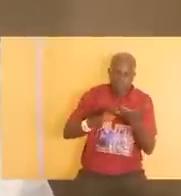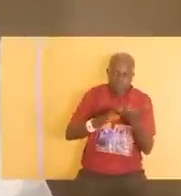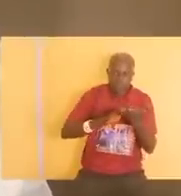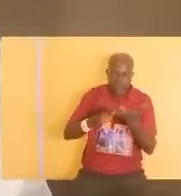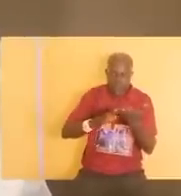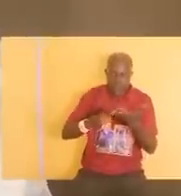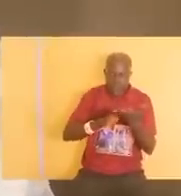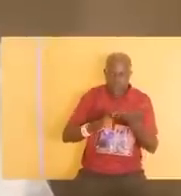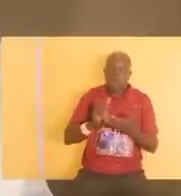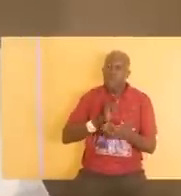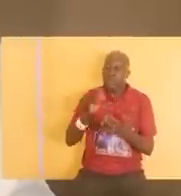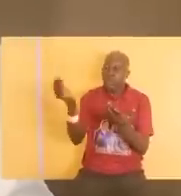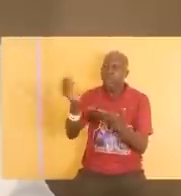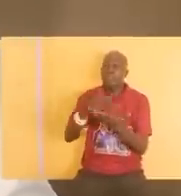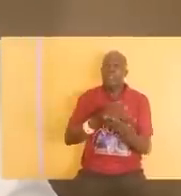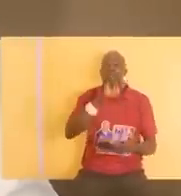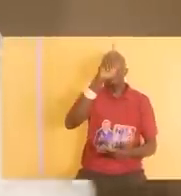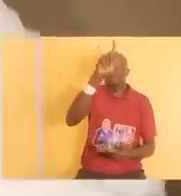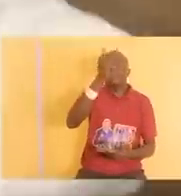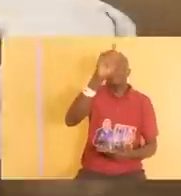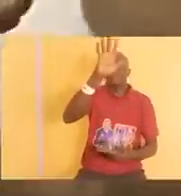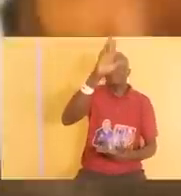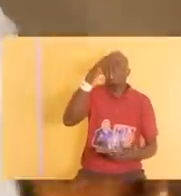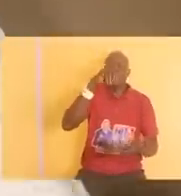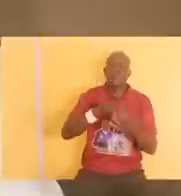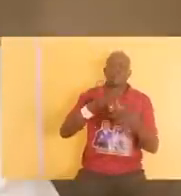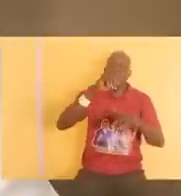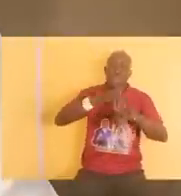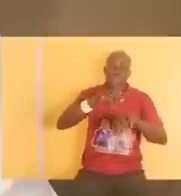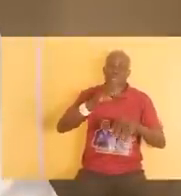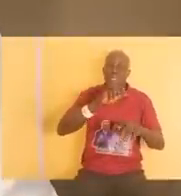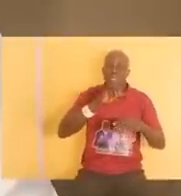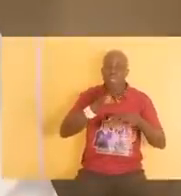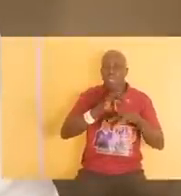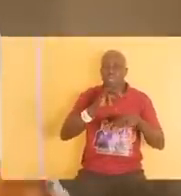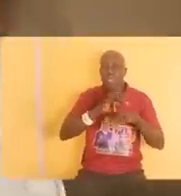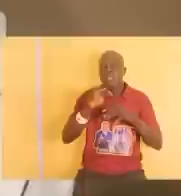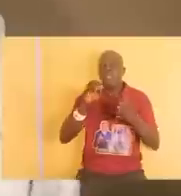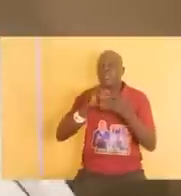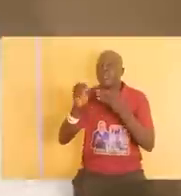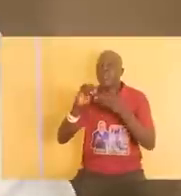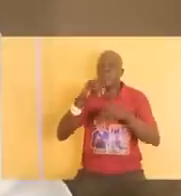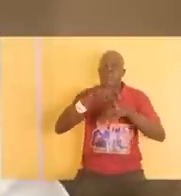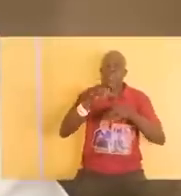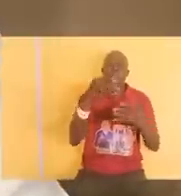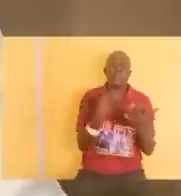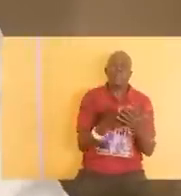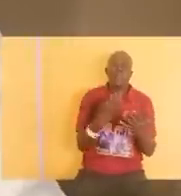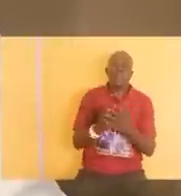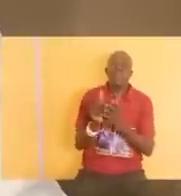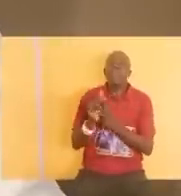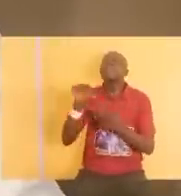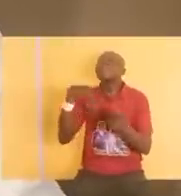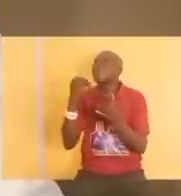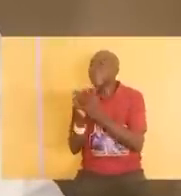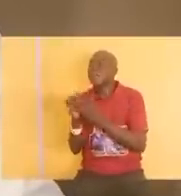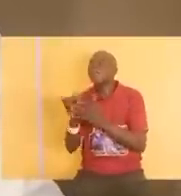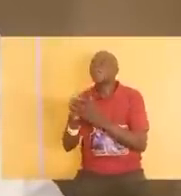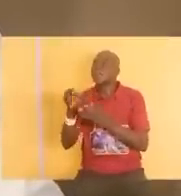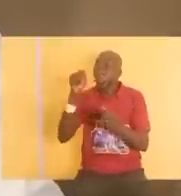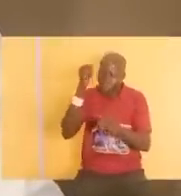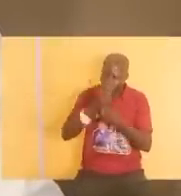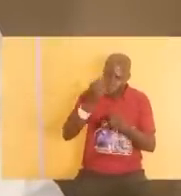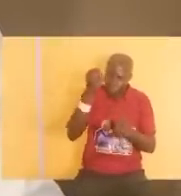do this. Who about 25,000? And you collect 25,000. Send the account number. He says to send this account number to pay the money. Send Babasebioba no my bank who wants to.